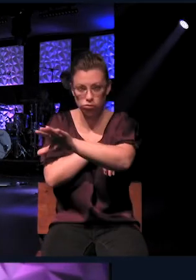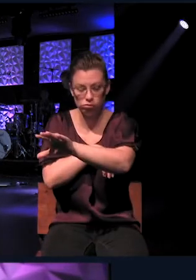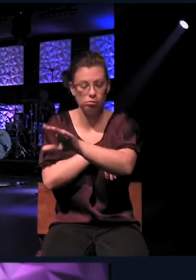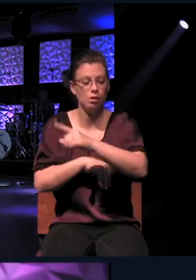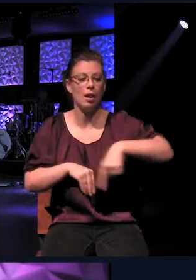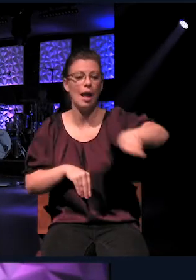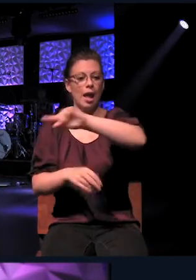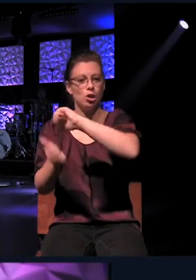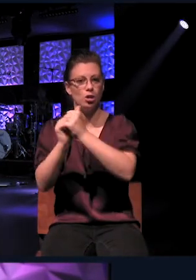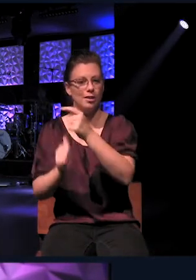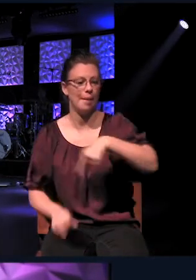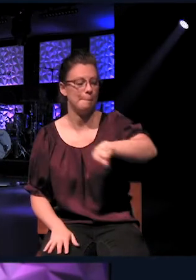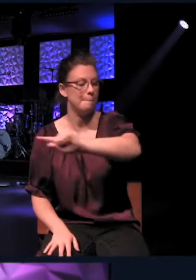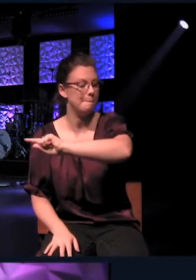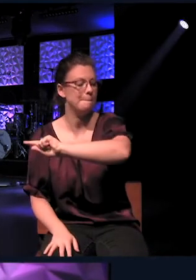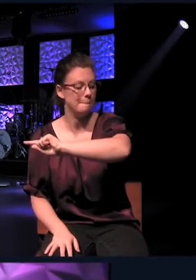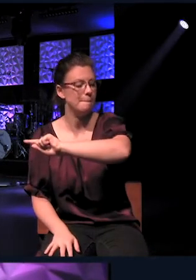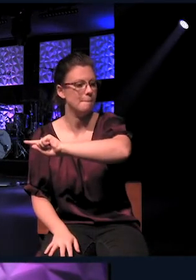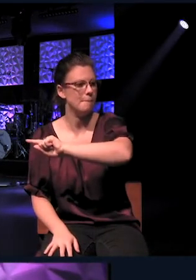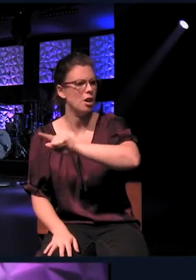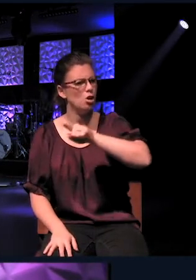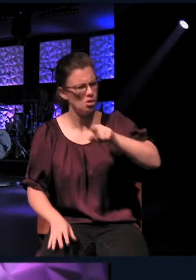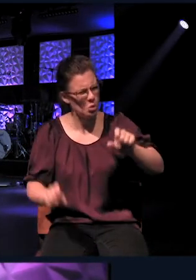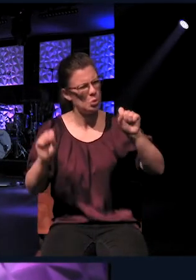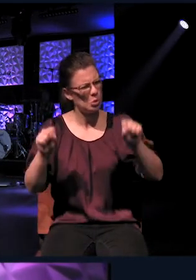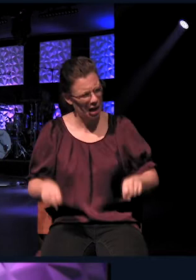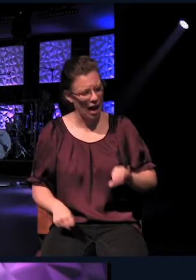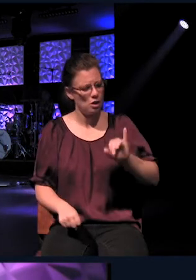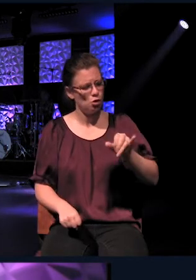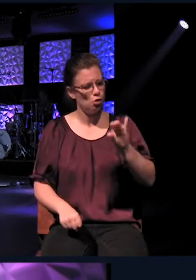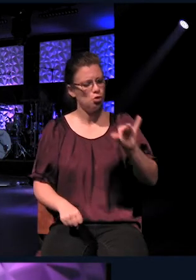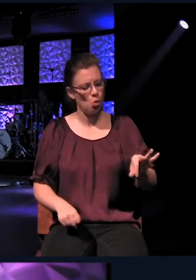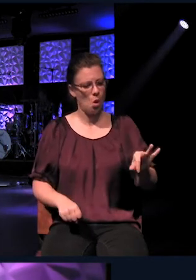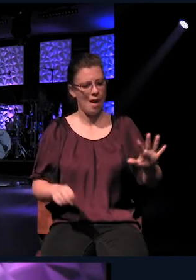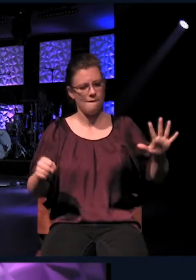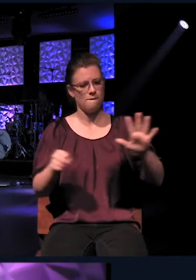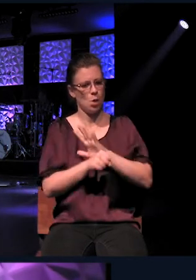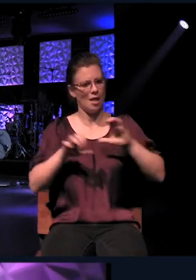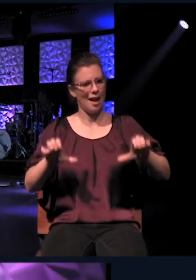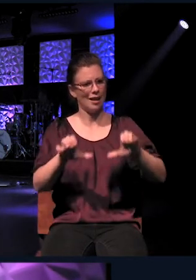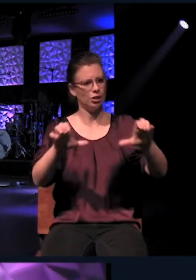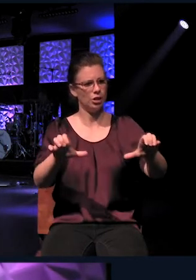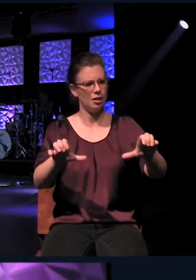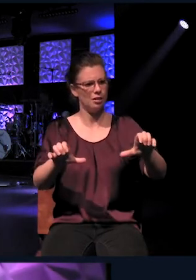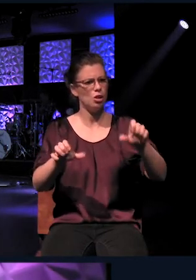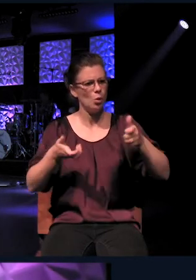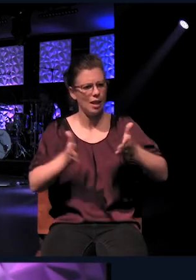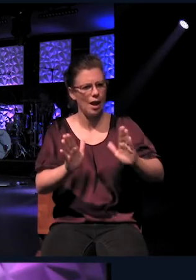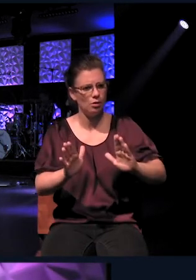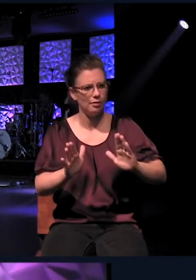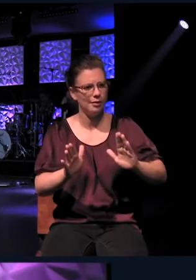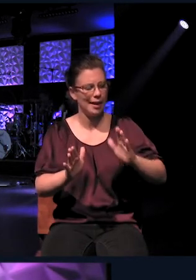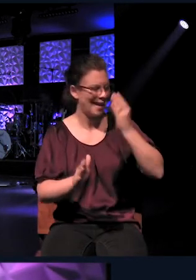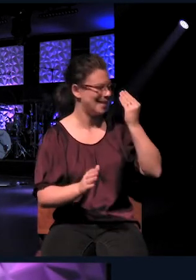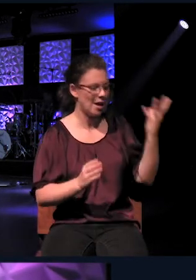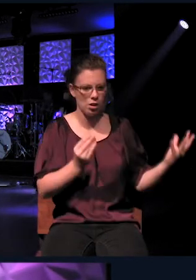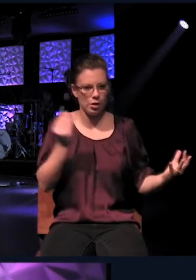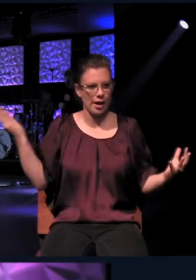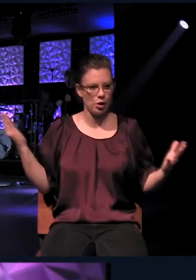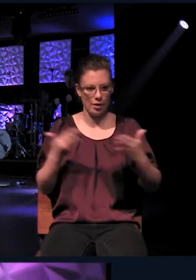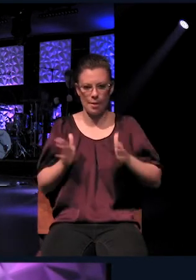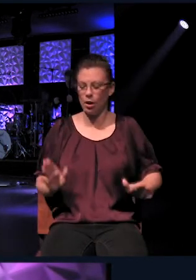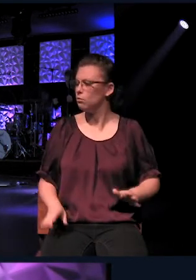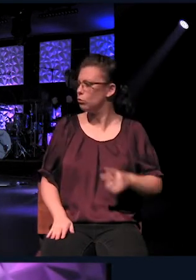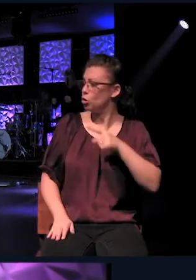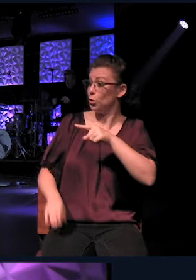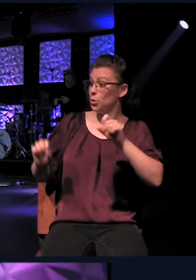You're allowed to be joyful. I think you should say that to the person that sits on your right or left. You are allowed